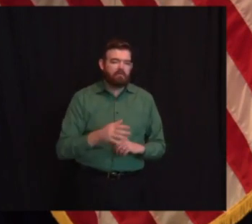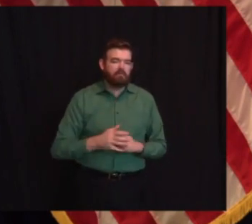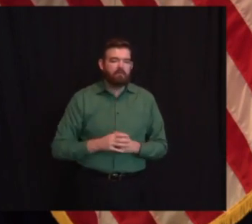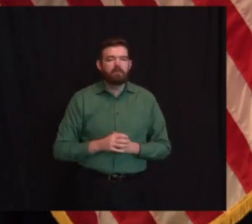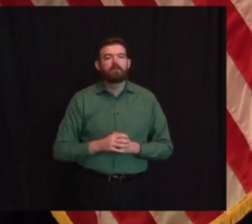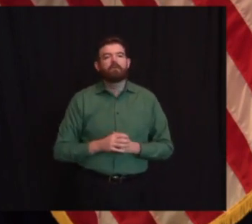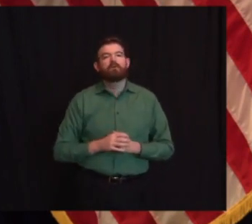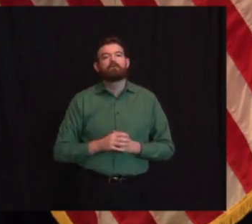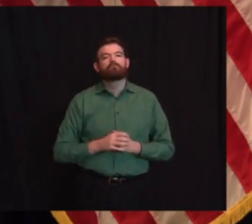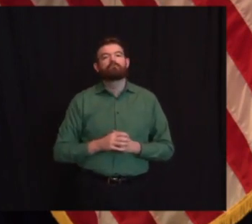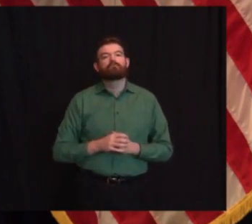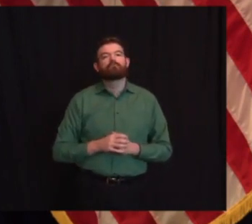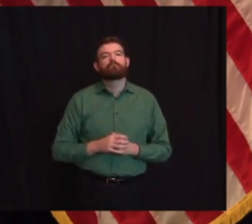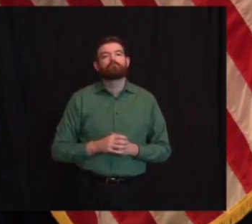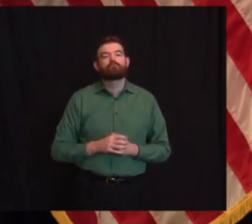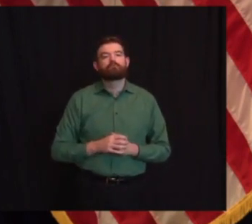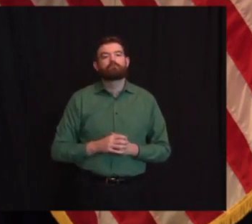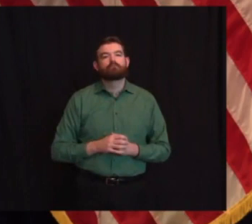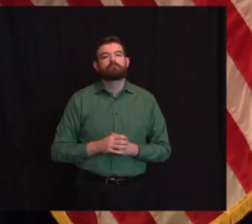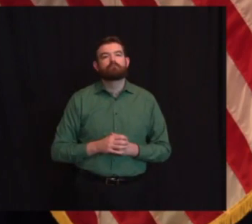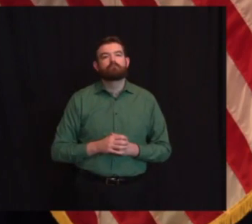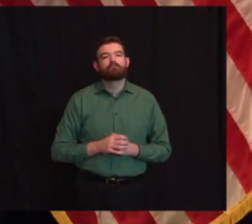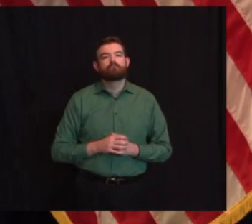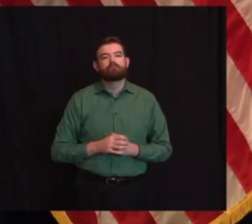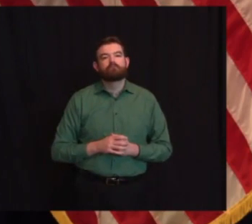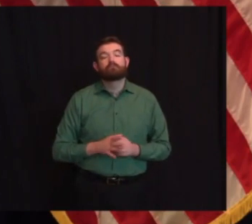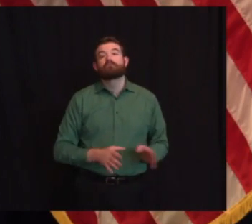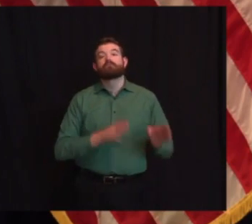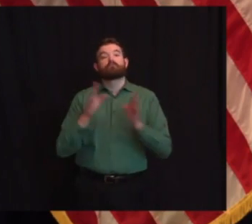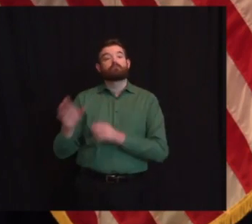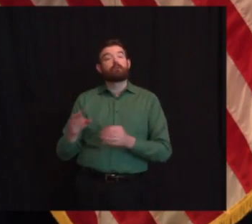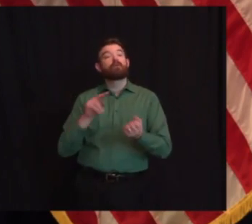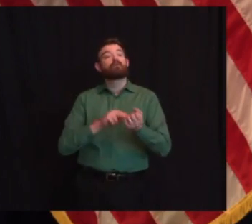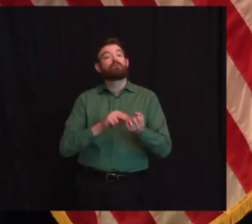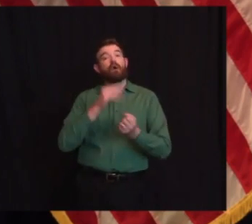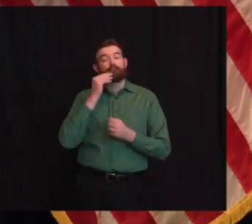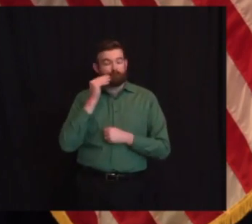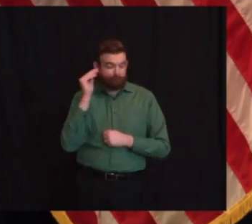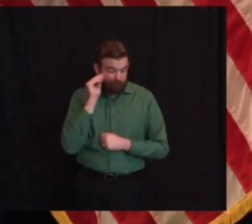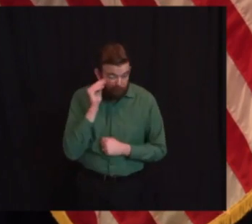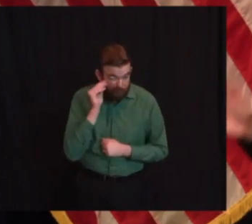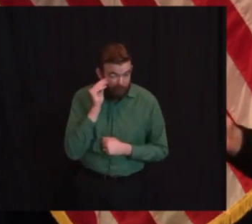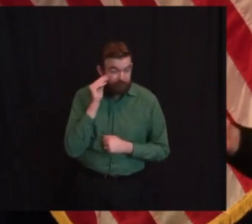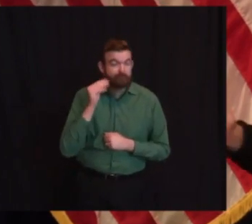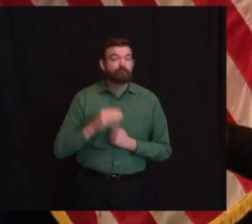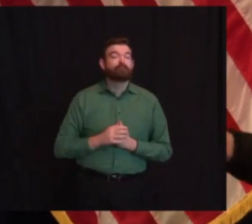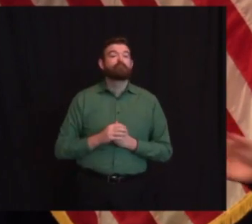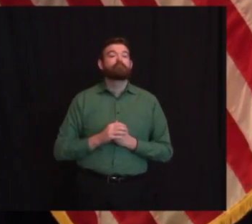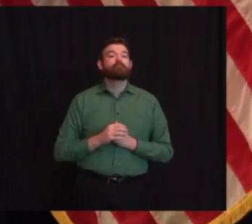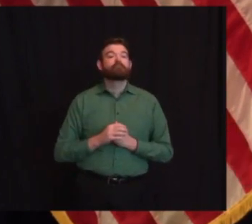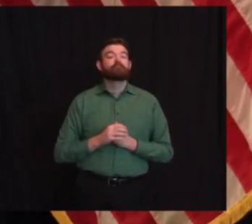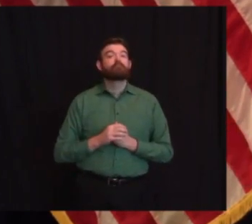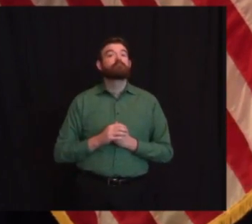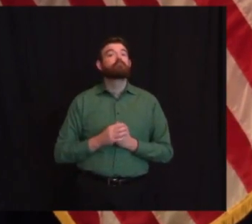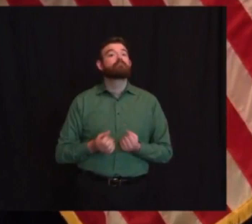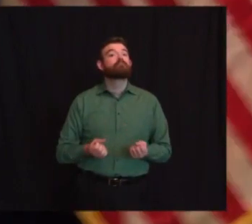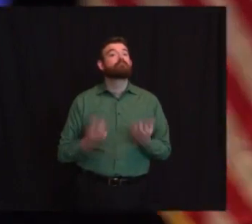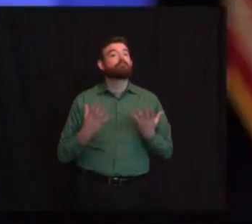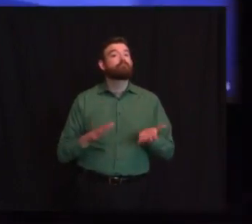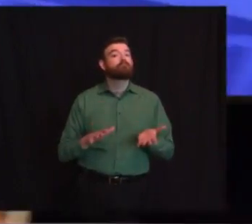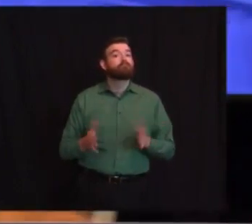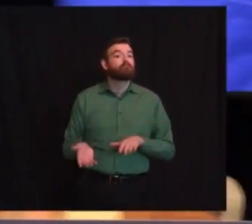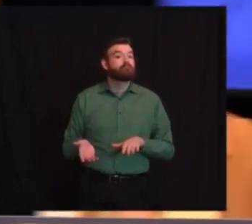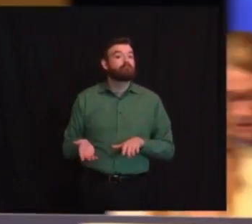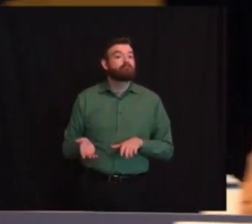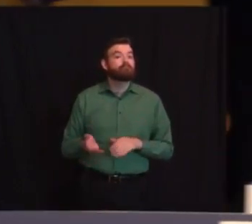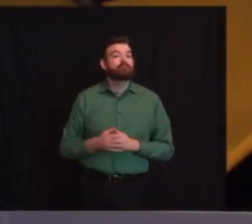tactical developments. Long-term fatalities, Judy, in long-term, Sure. long-term care facility fatalities. In